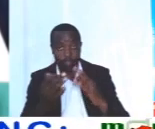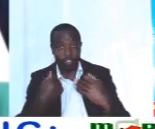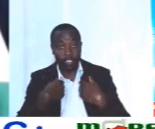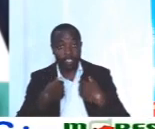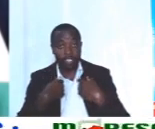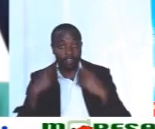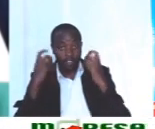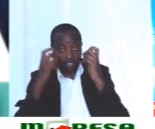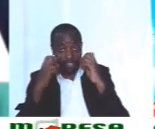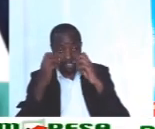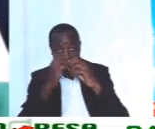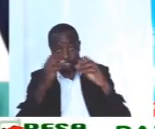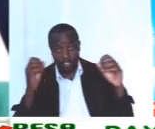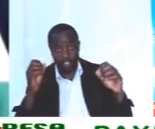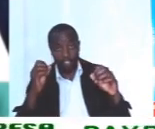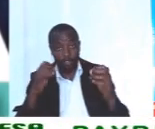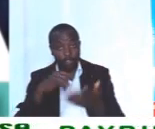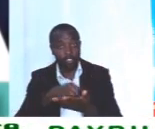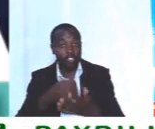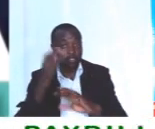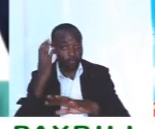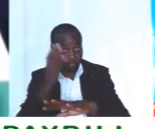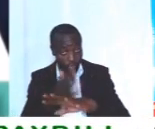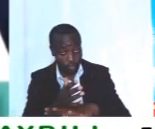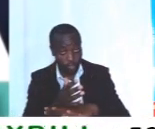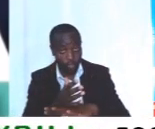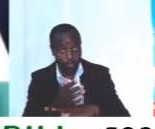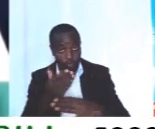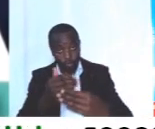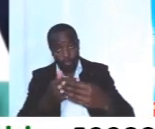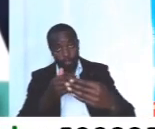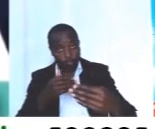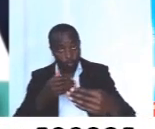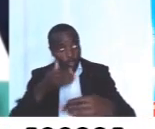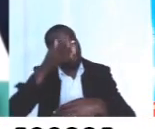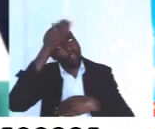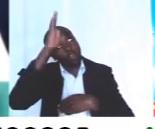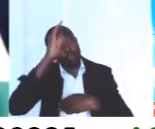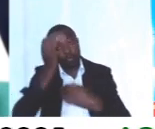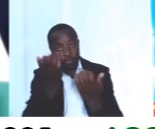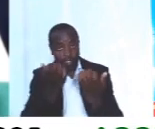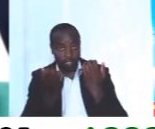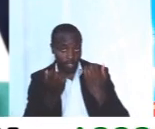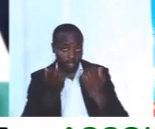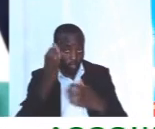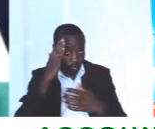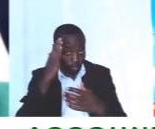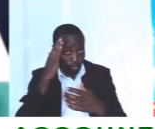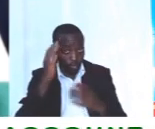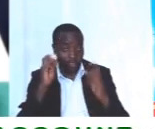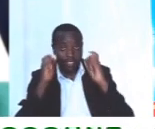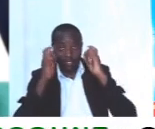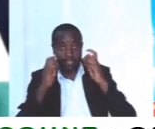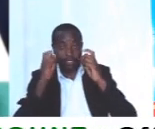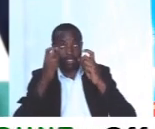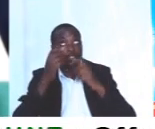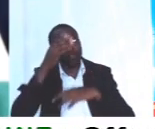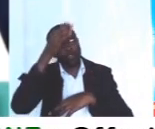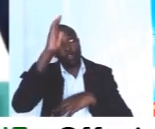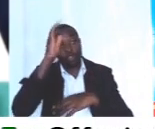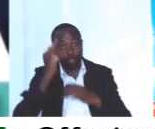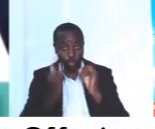we deceive ourselves. So before God, we need to acknowledge our sin. And if God really was to